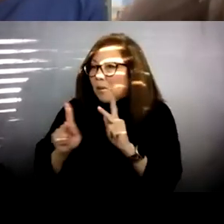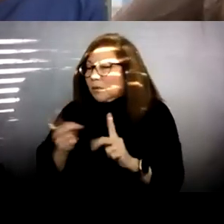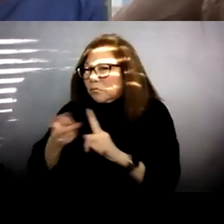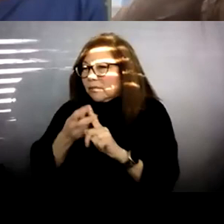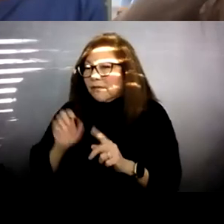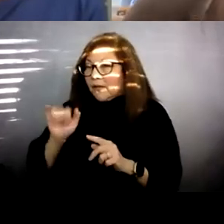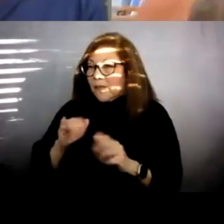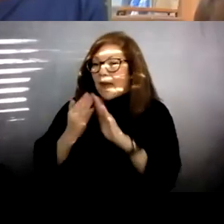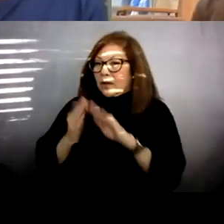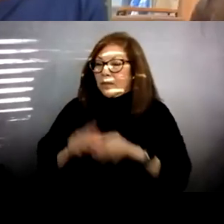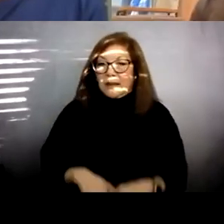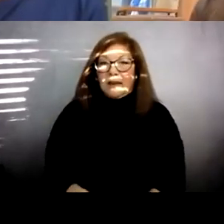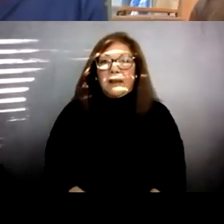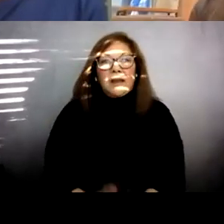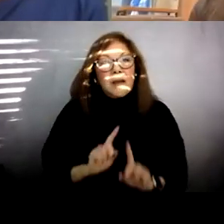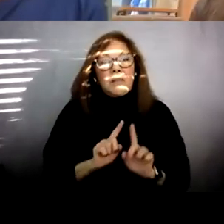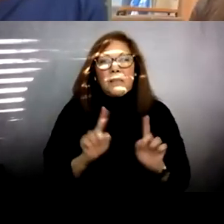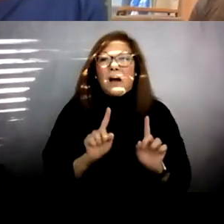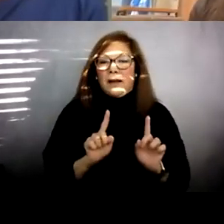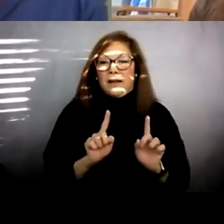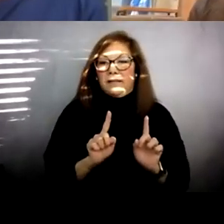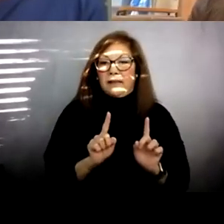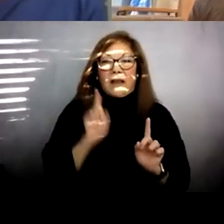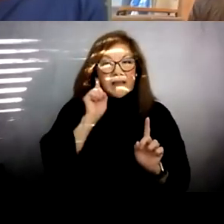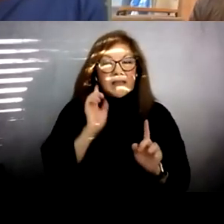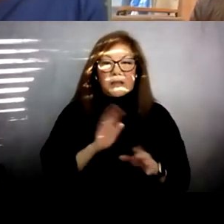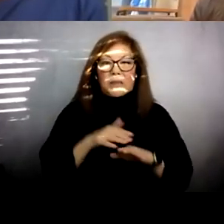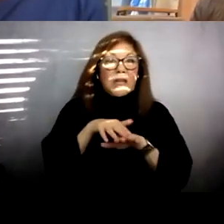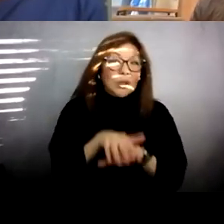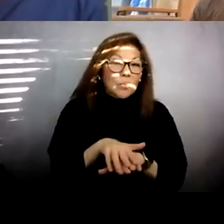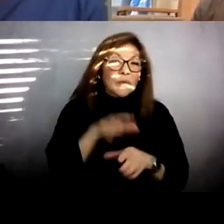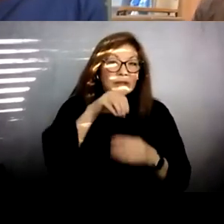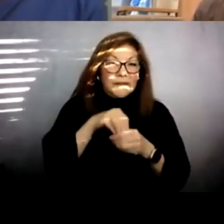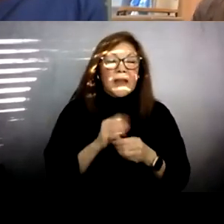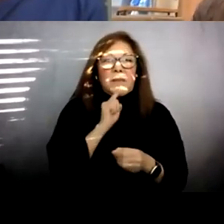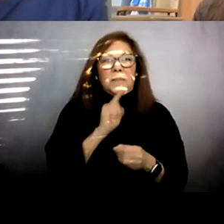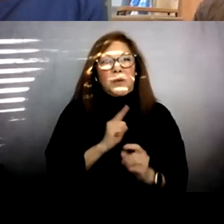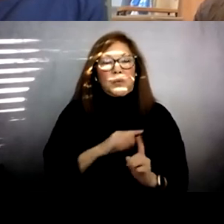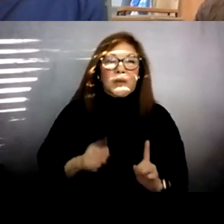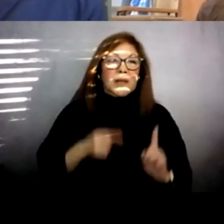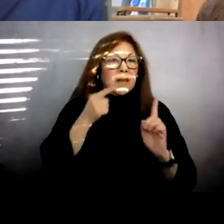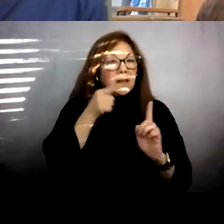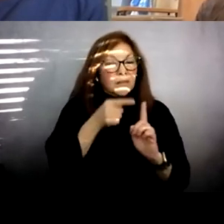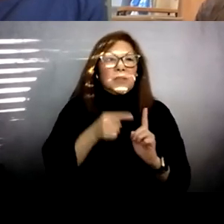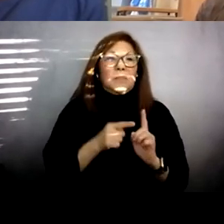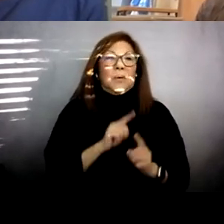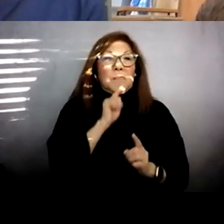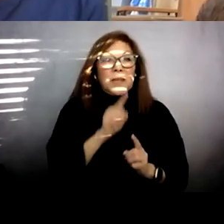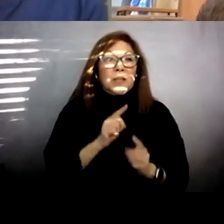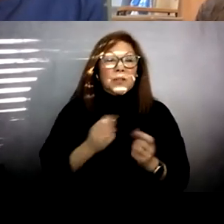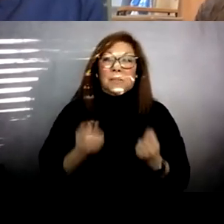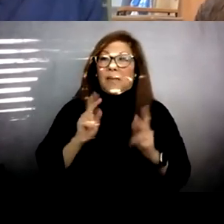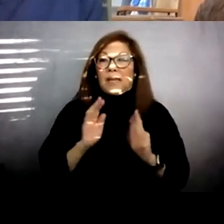think there's a way to be inclusive and be deliberate about making sure that as many